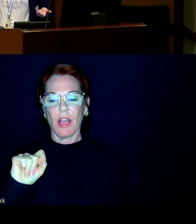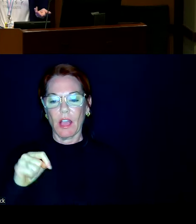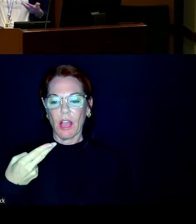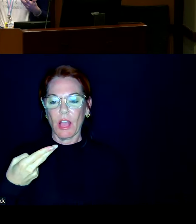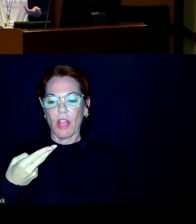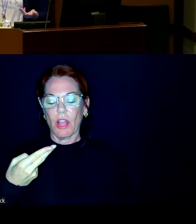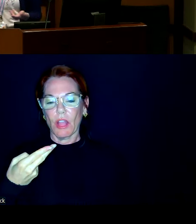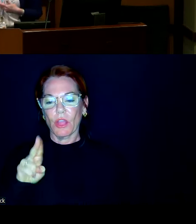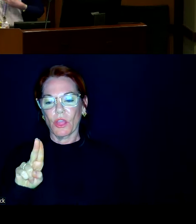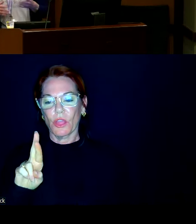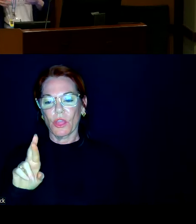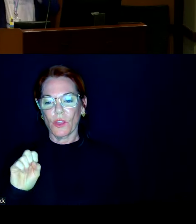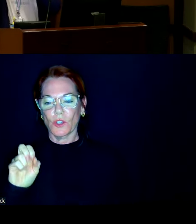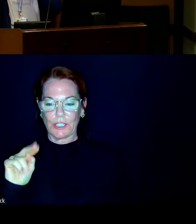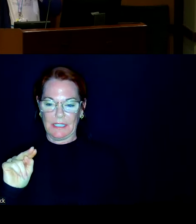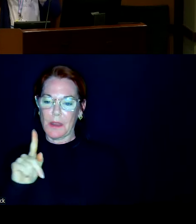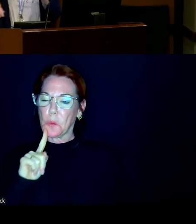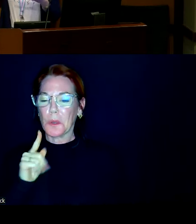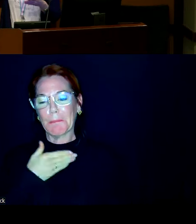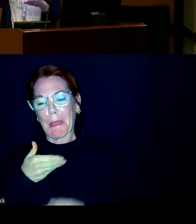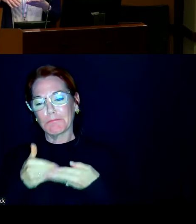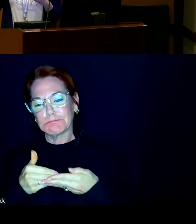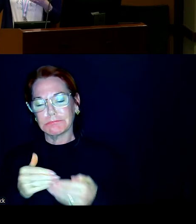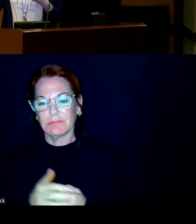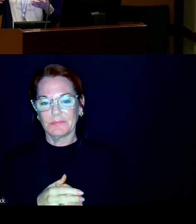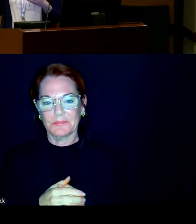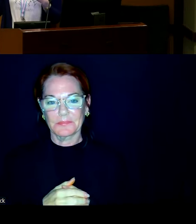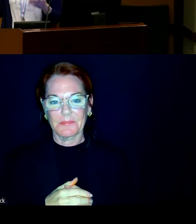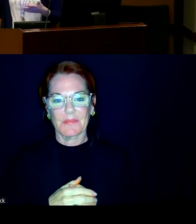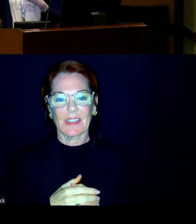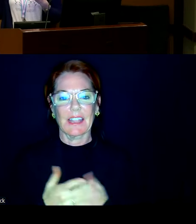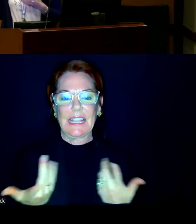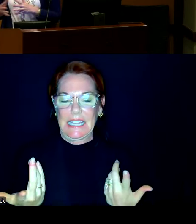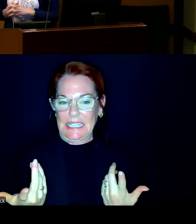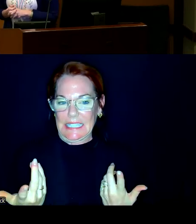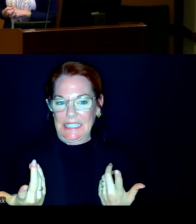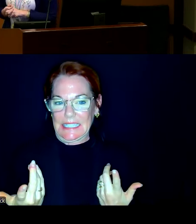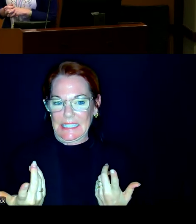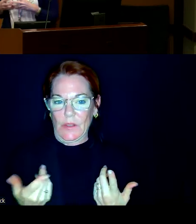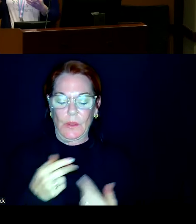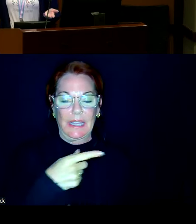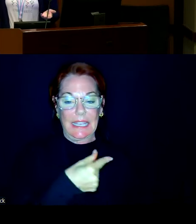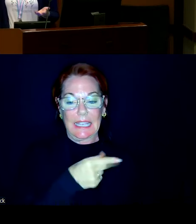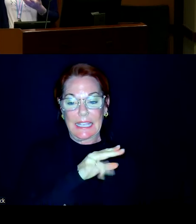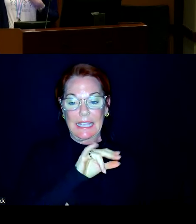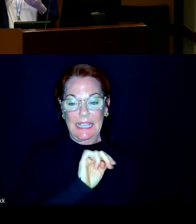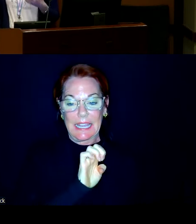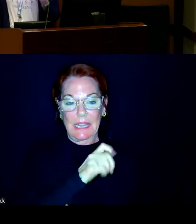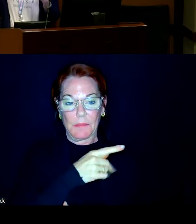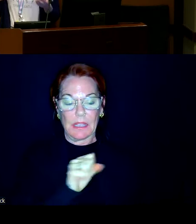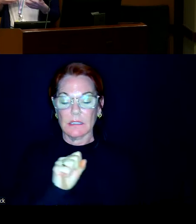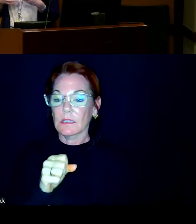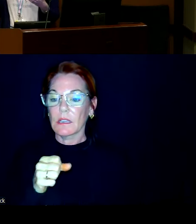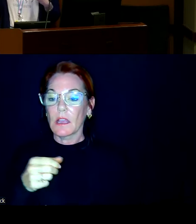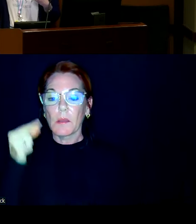kind of like a child to me, so having newer guinea pigs, it's easier to switch the pronouns with. But a goldfish, I don't